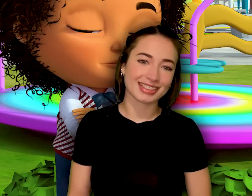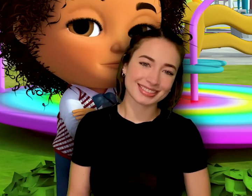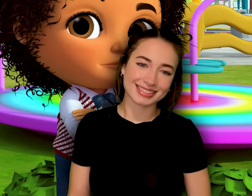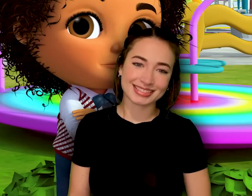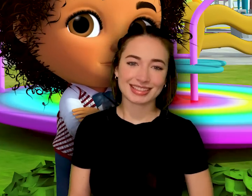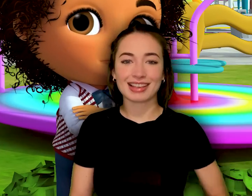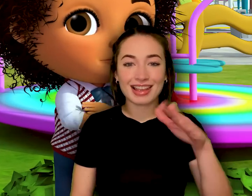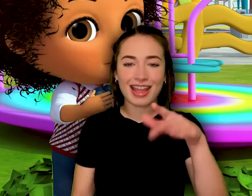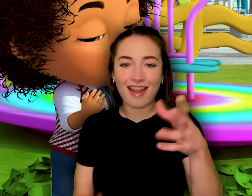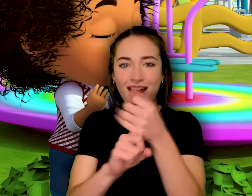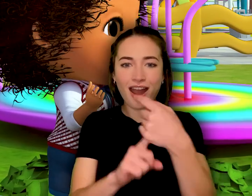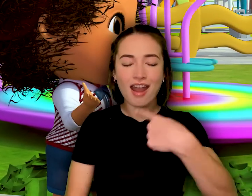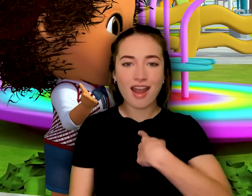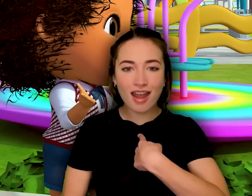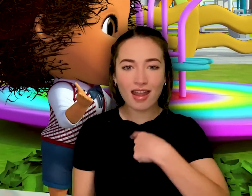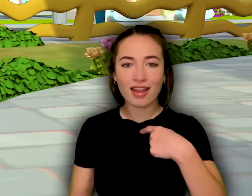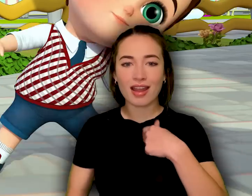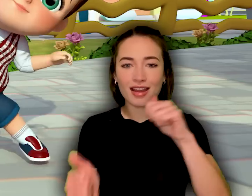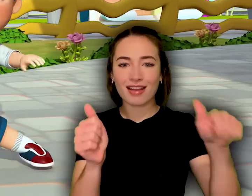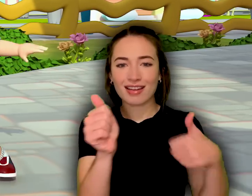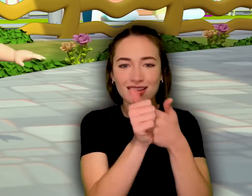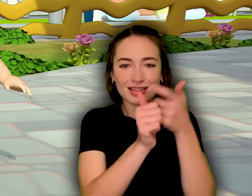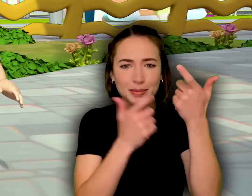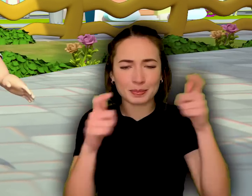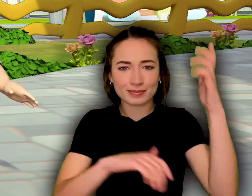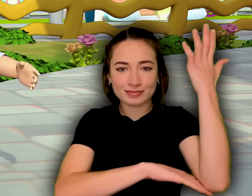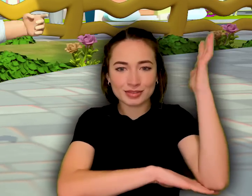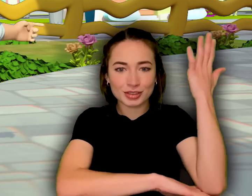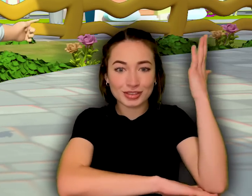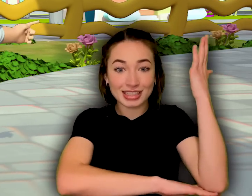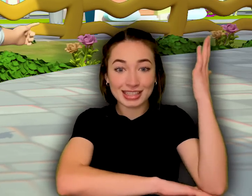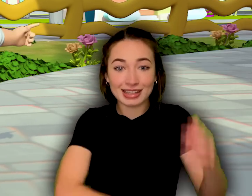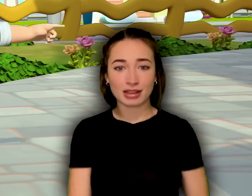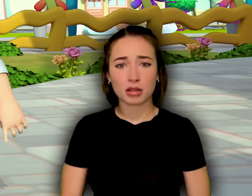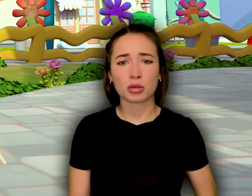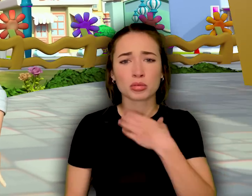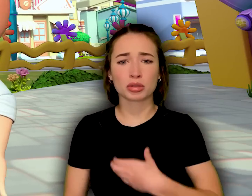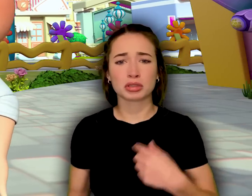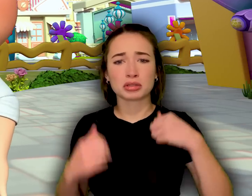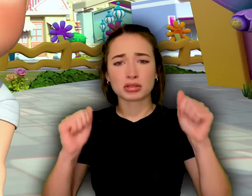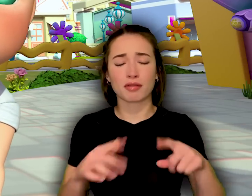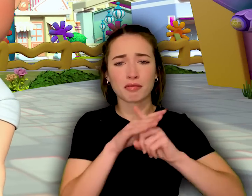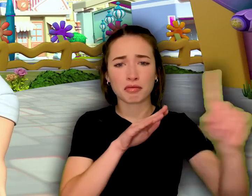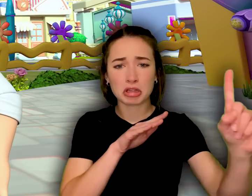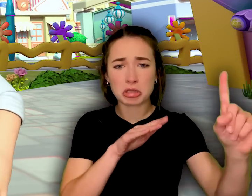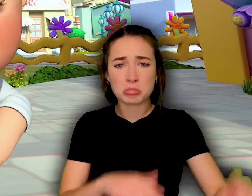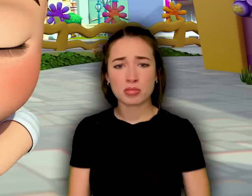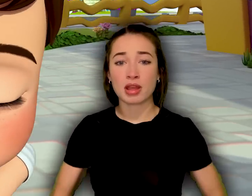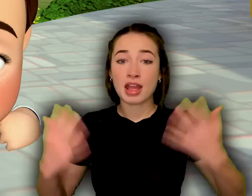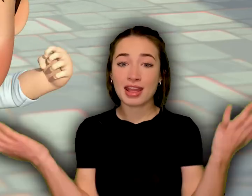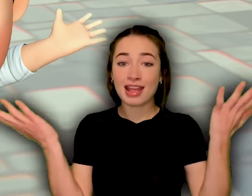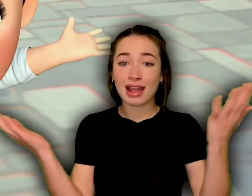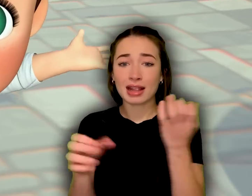away hey hey you caught me I was behind that big tree oh I wish that I